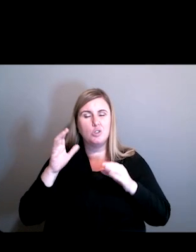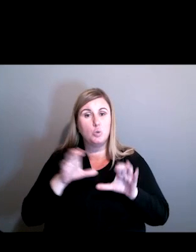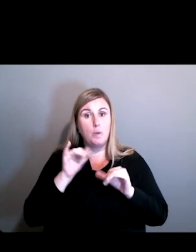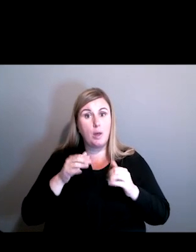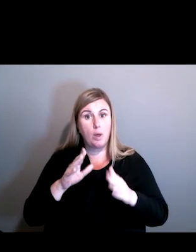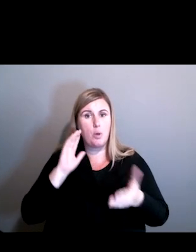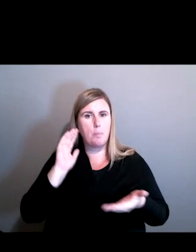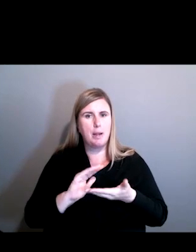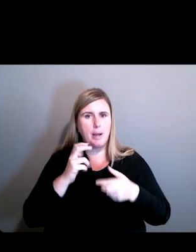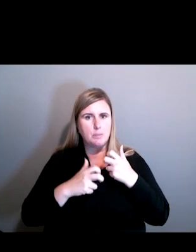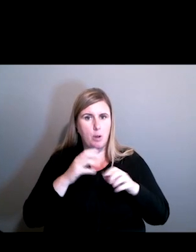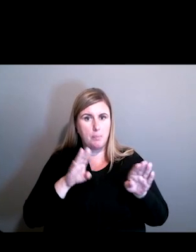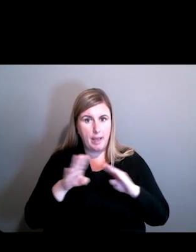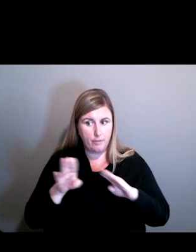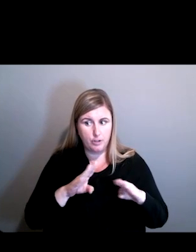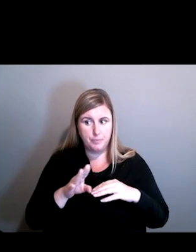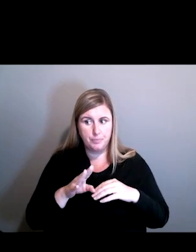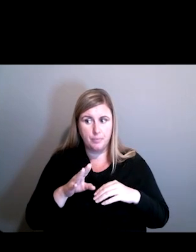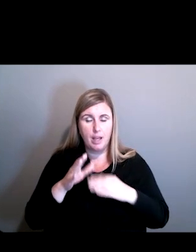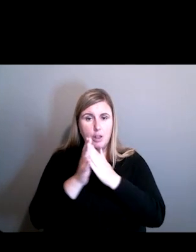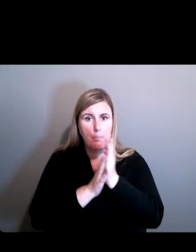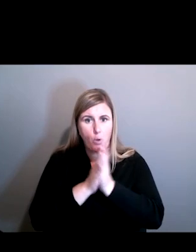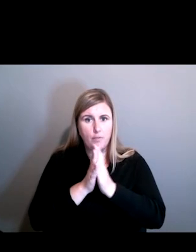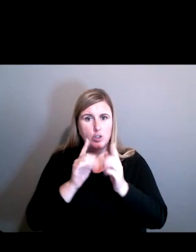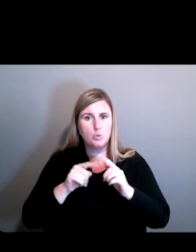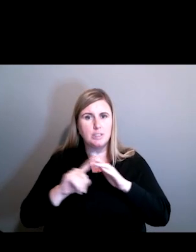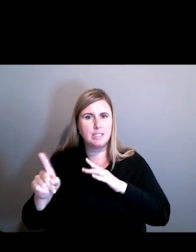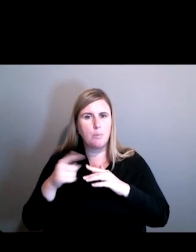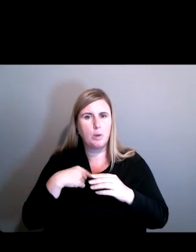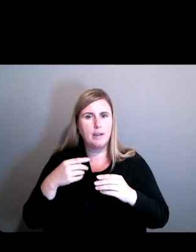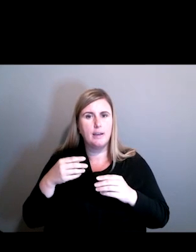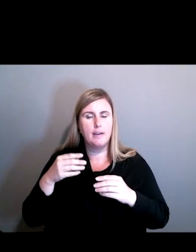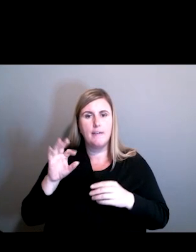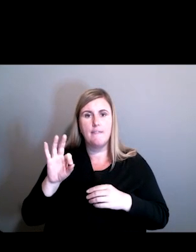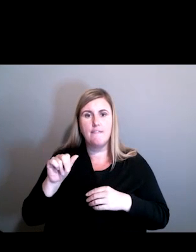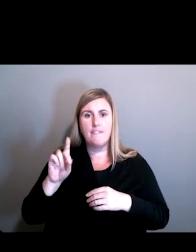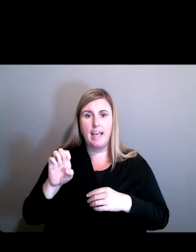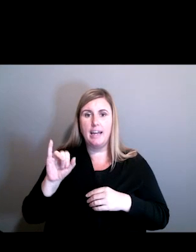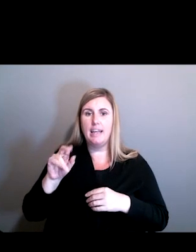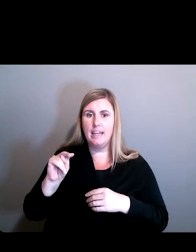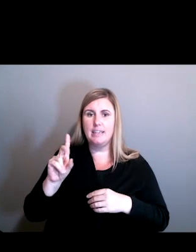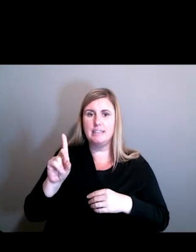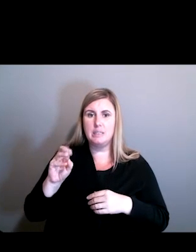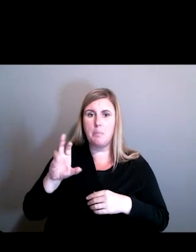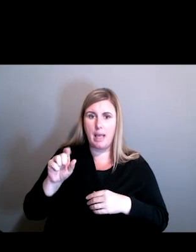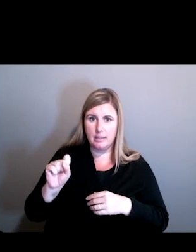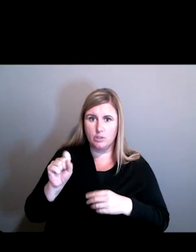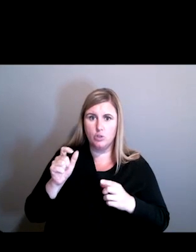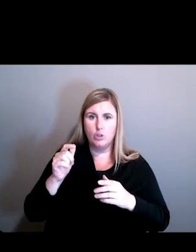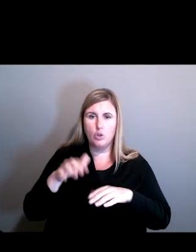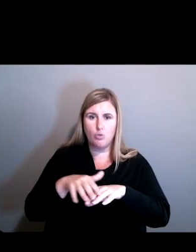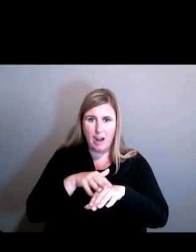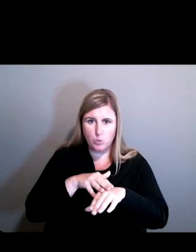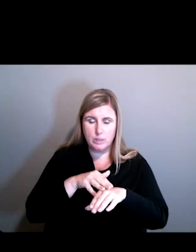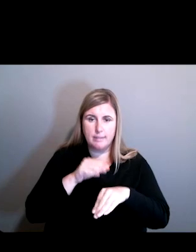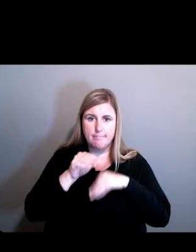will minimize problem behavior and the motivation to escape. So we fade in demands gradually, and that will also